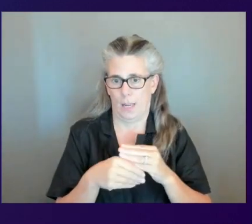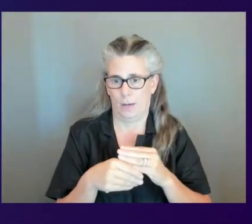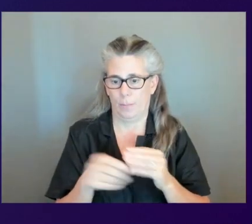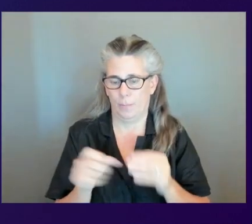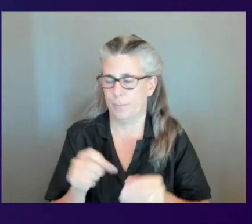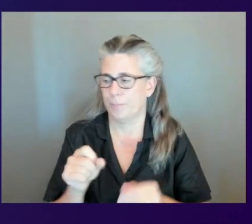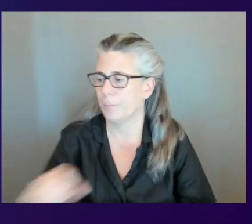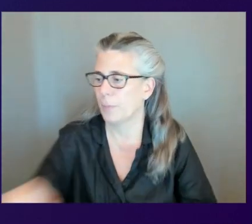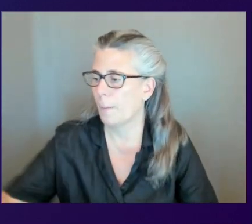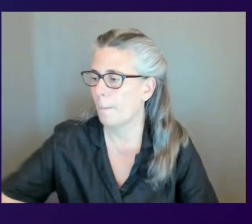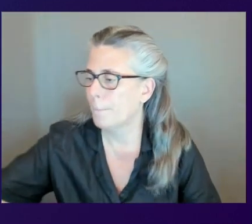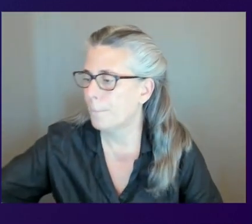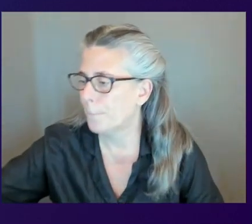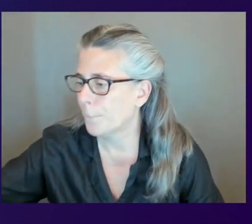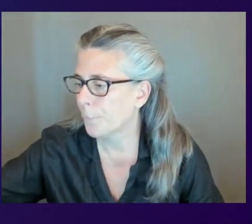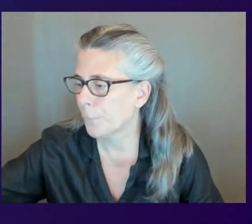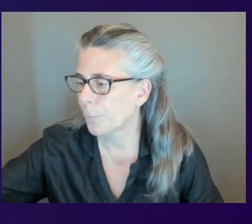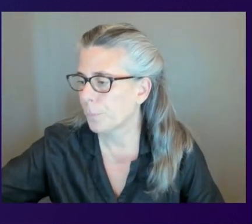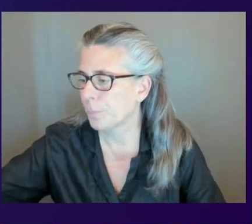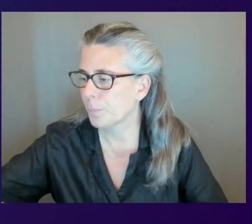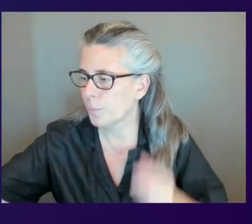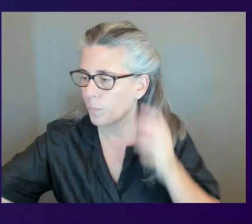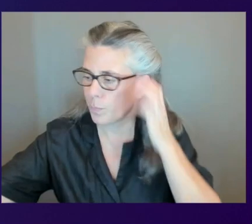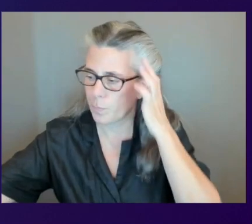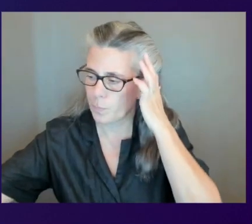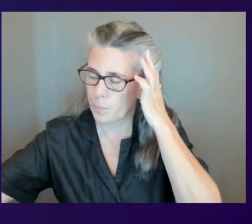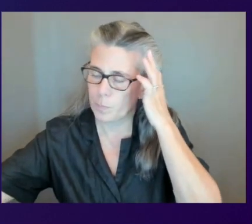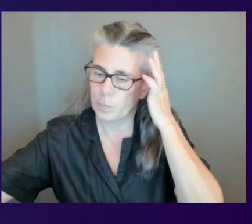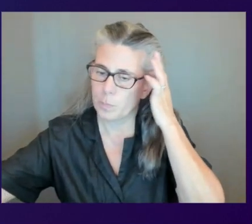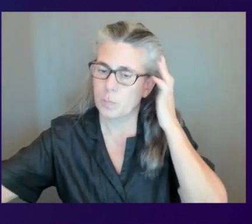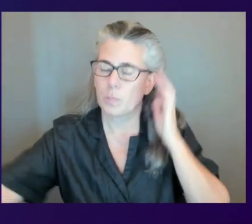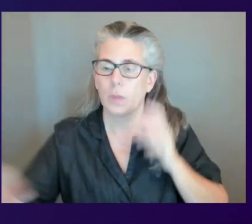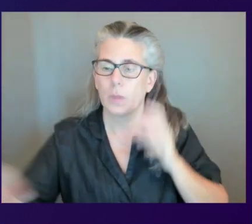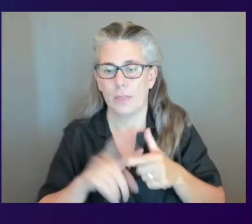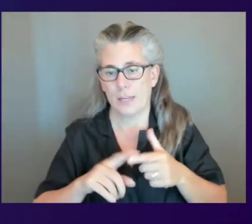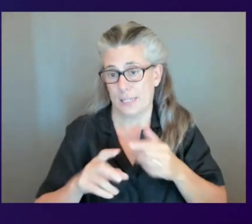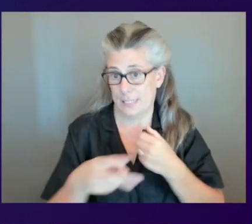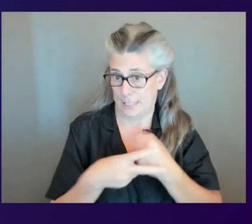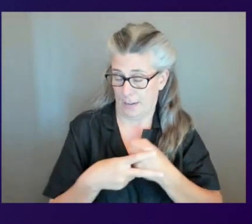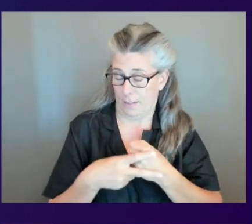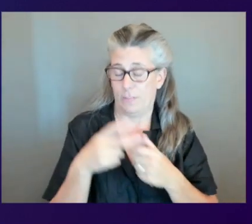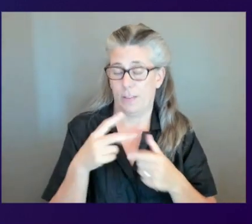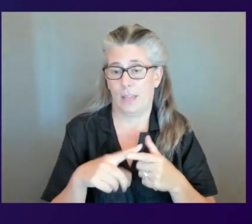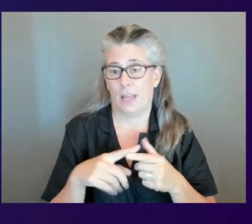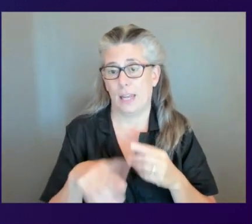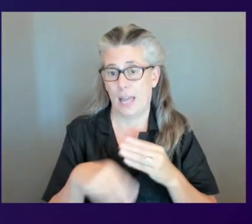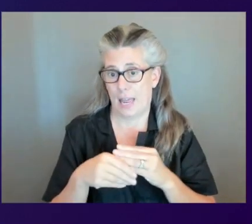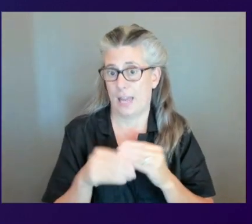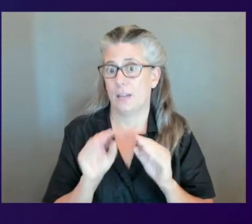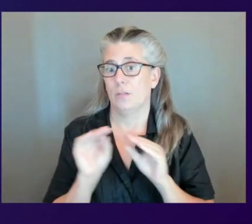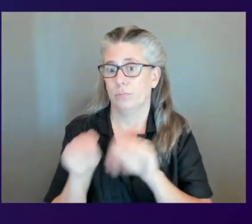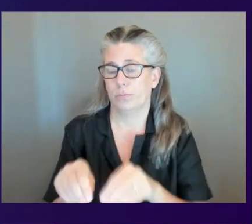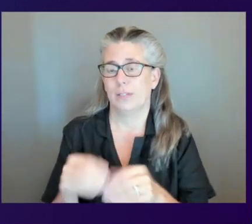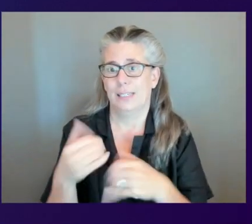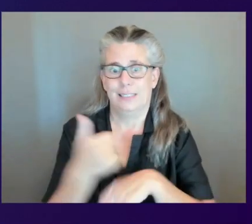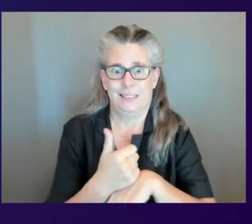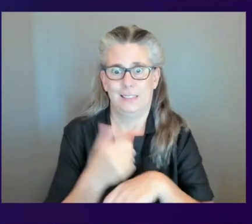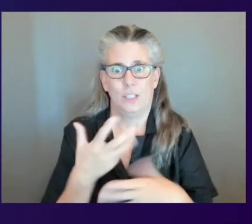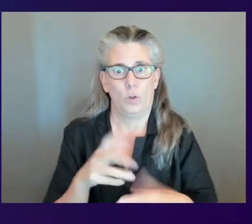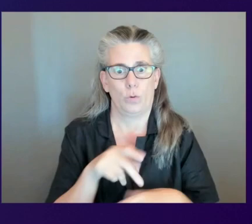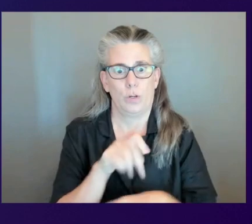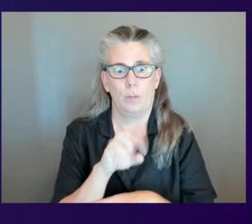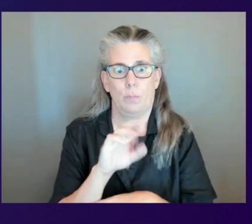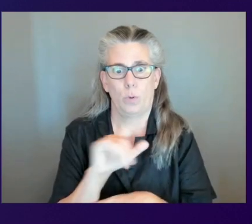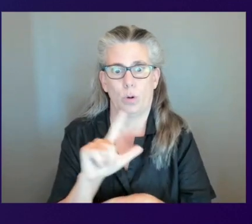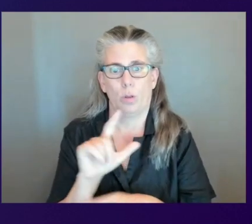Again, save that, and then you can either add it to your existing portals or add it when you're creating a new portal in line. You